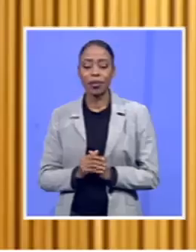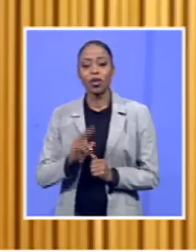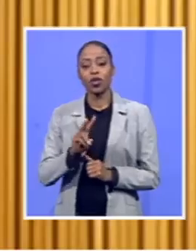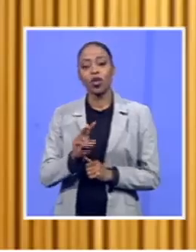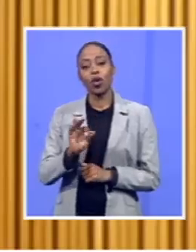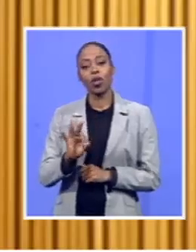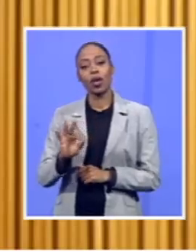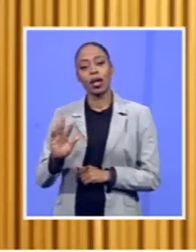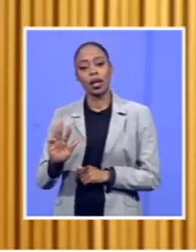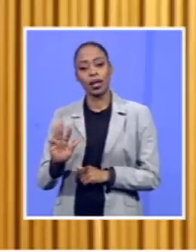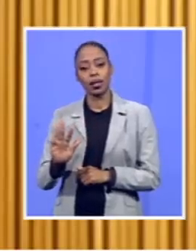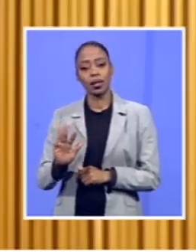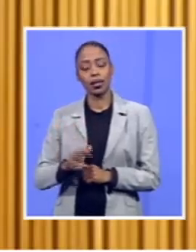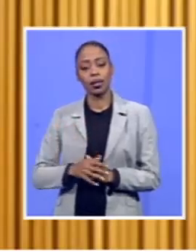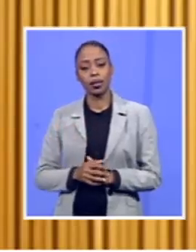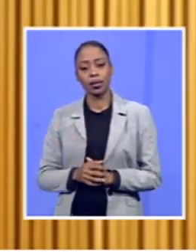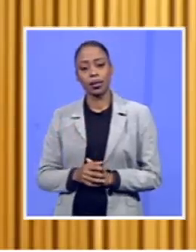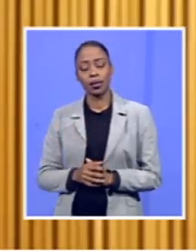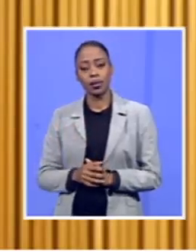239, my lord, yes.